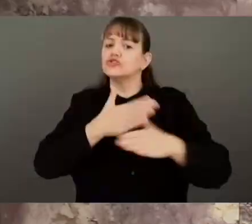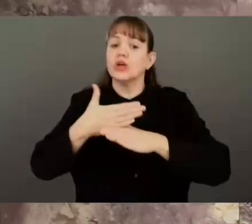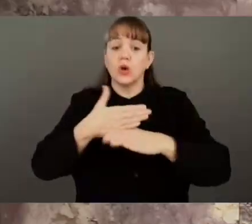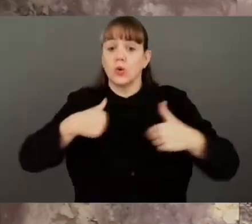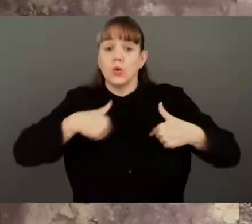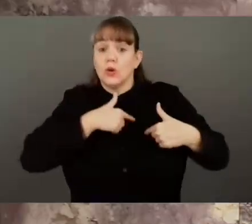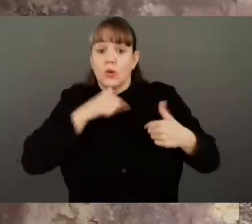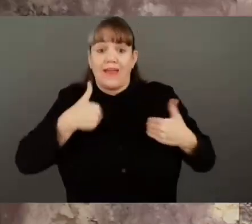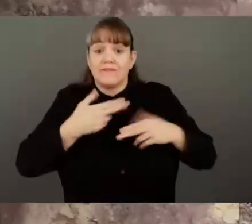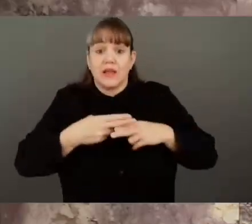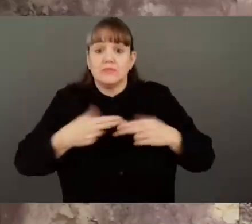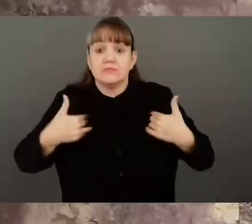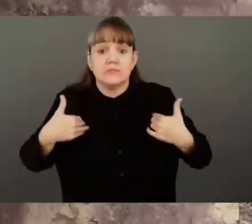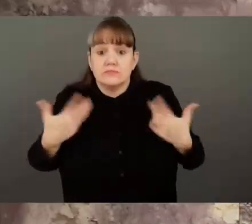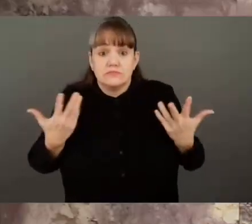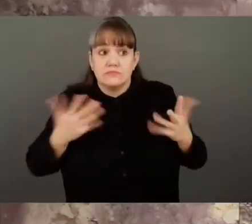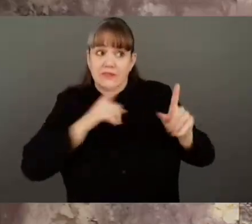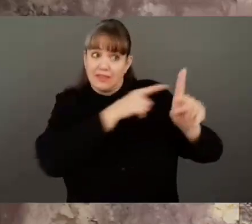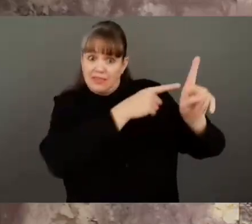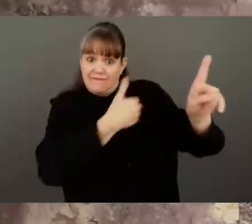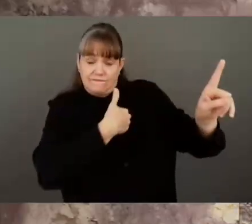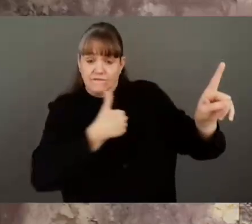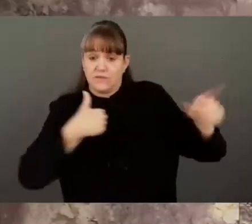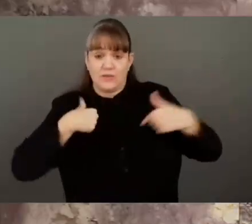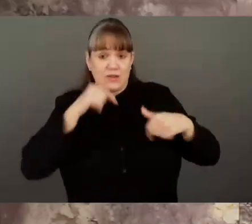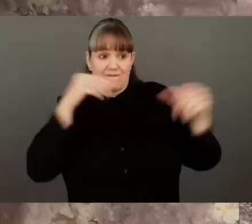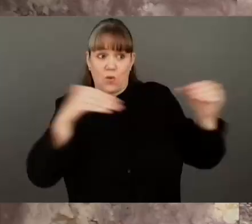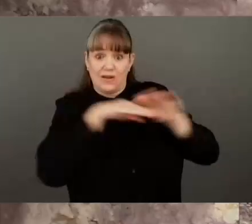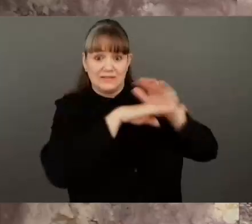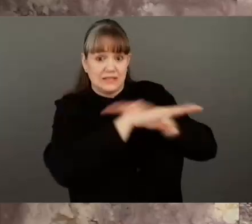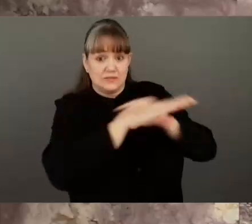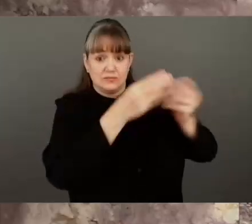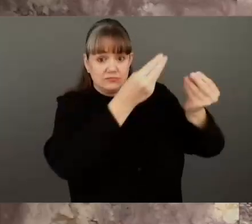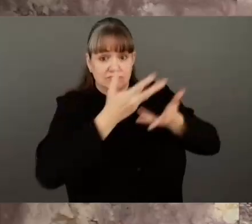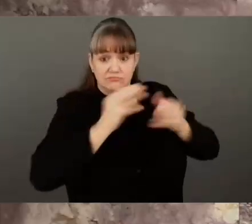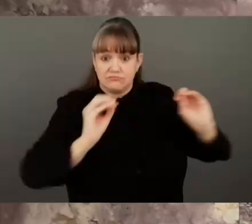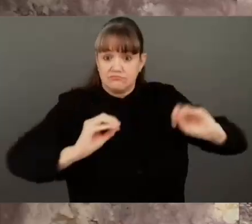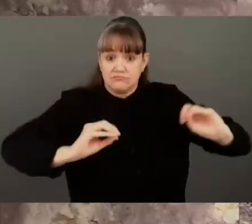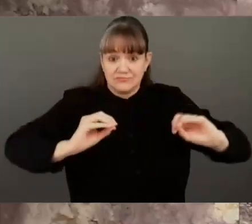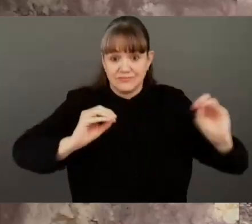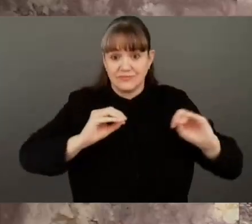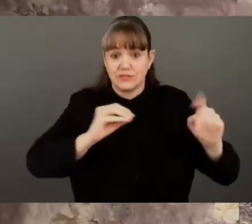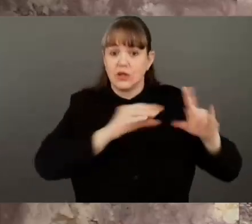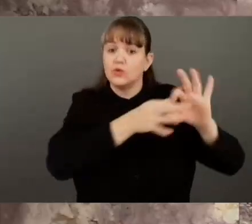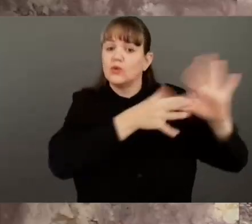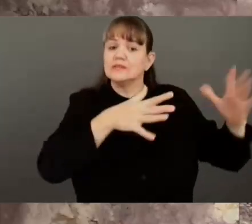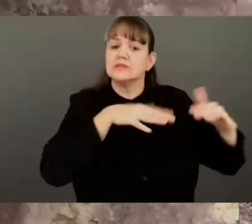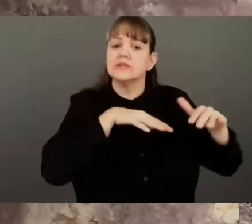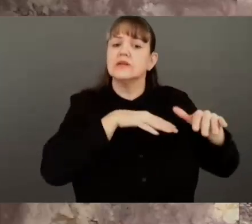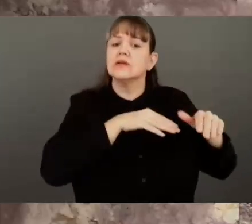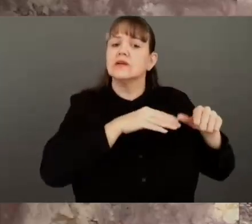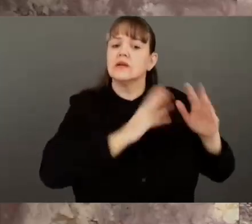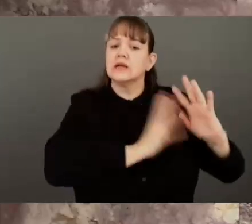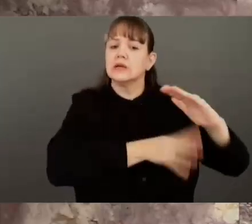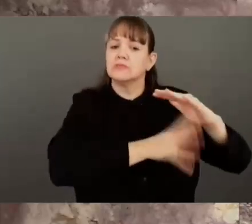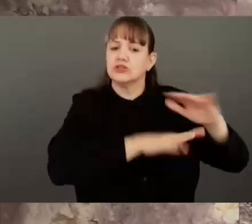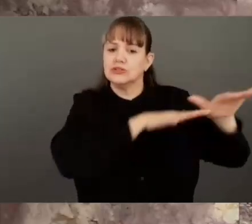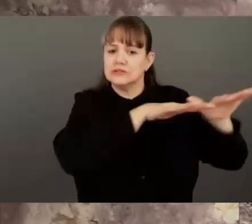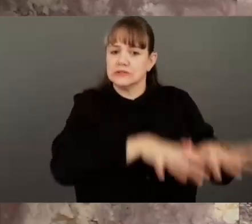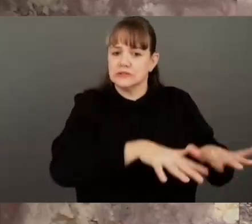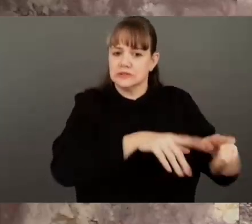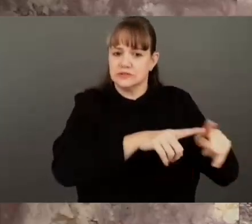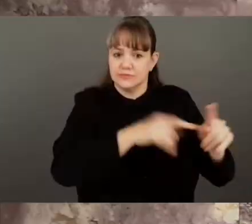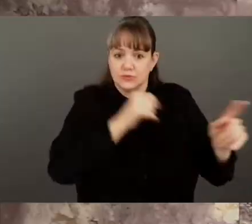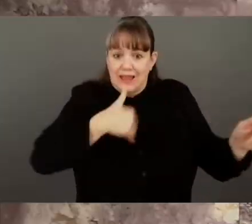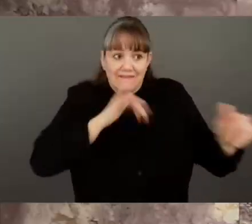release federal immigration information. I have heard from community members who have let me know how important it